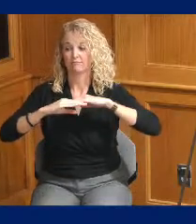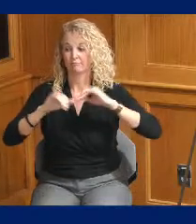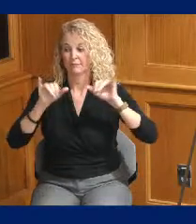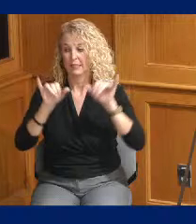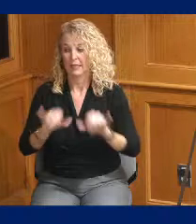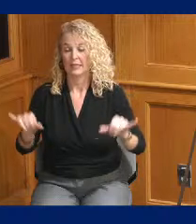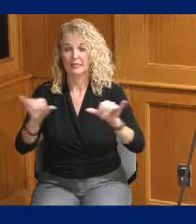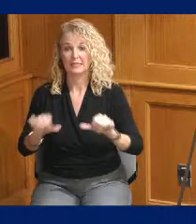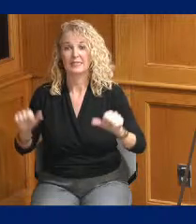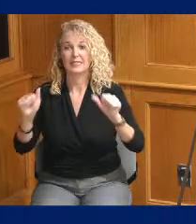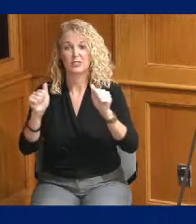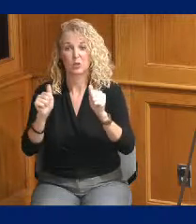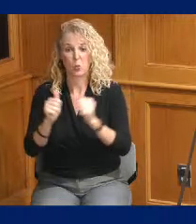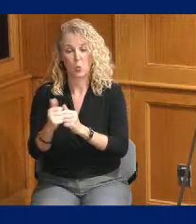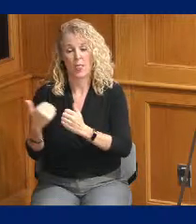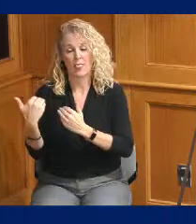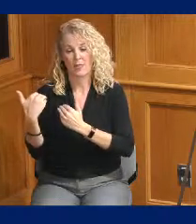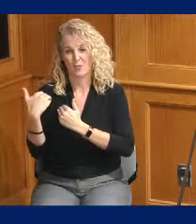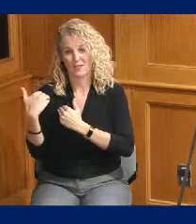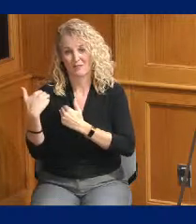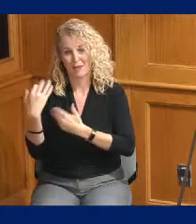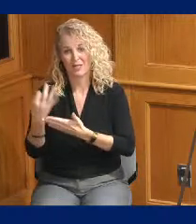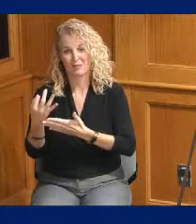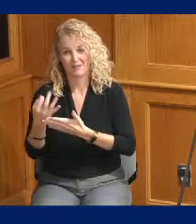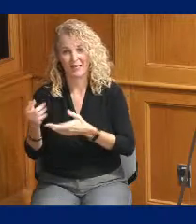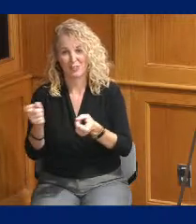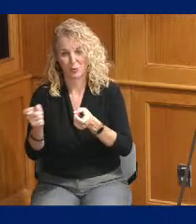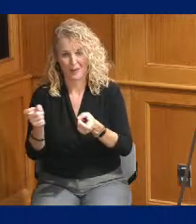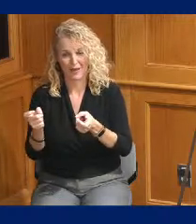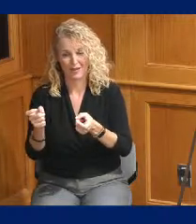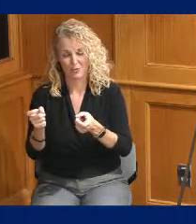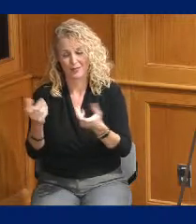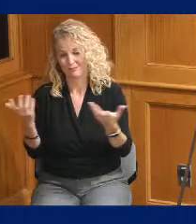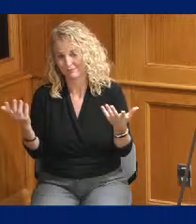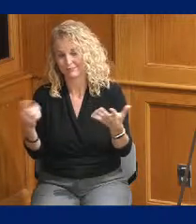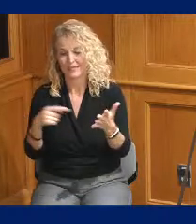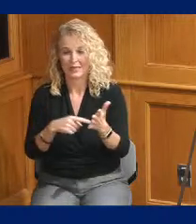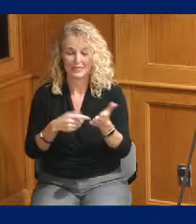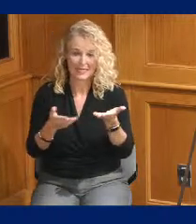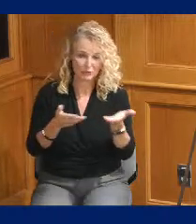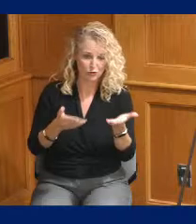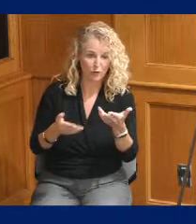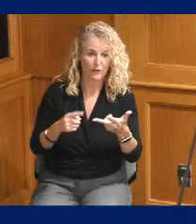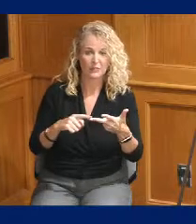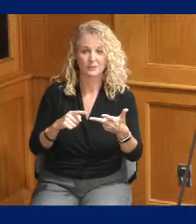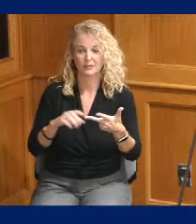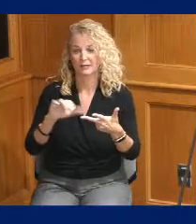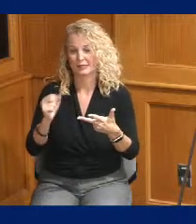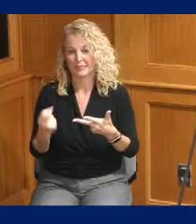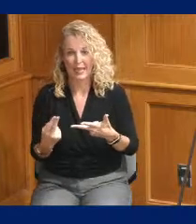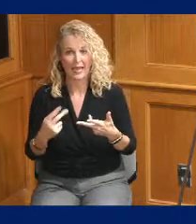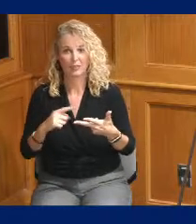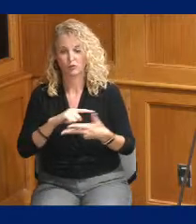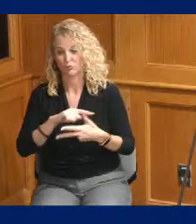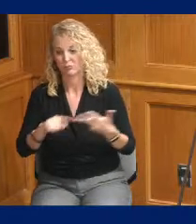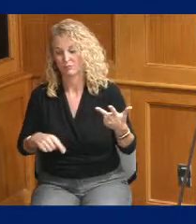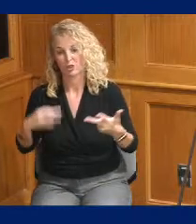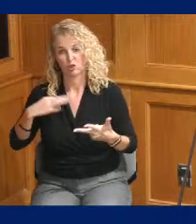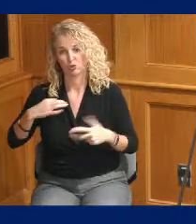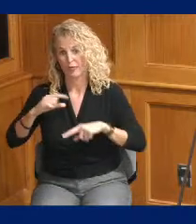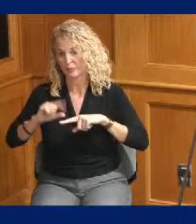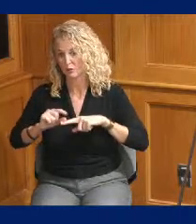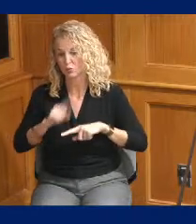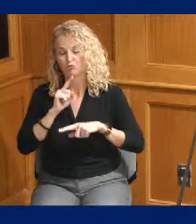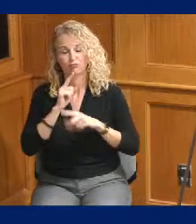prudent financial management practices in terms of the liquidity, the debt service coverage, are critical for the future of